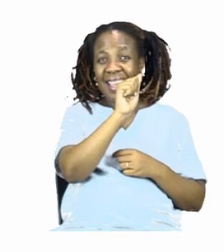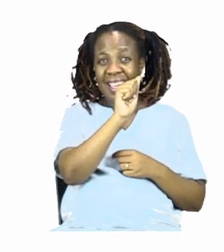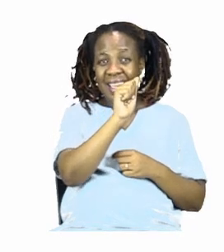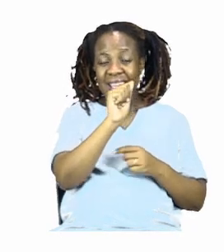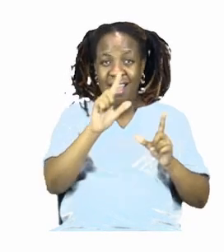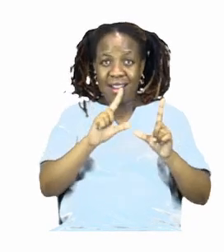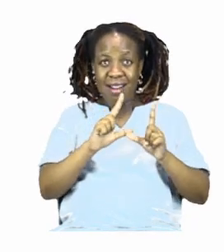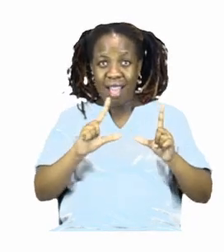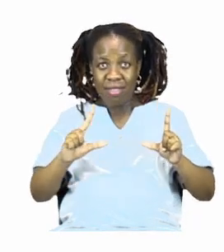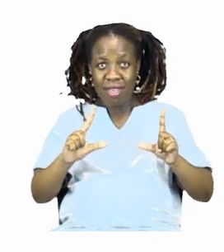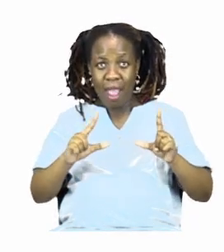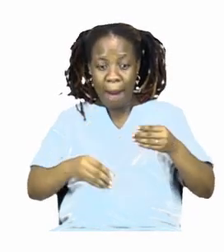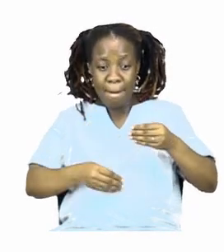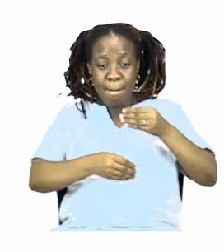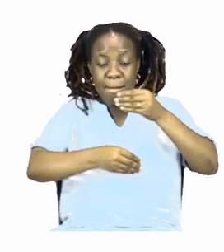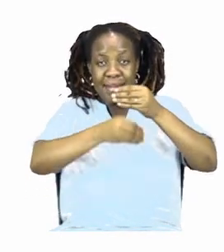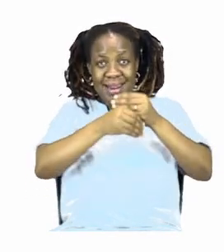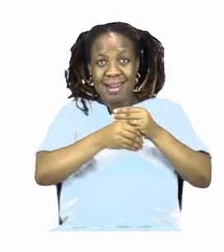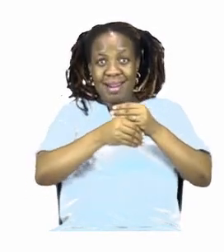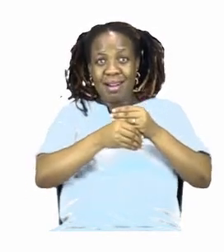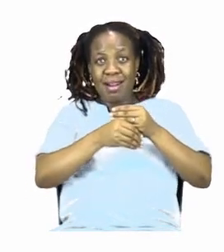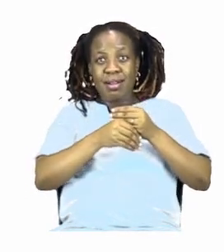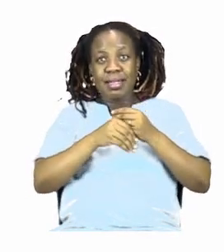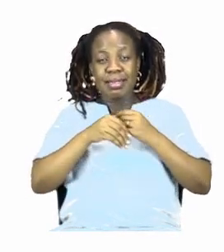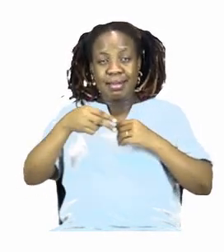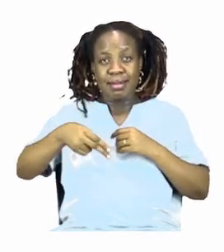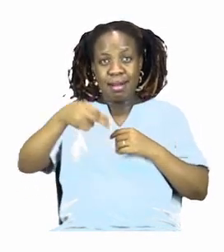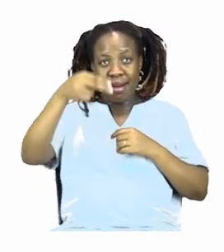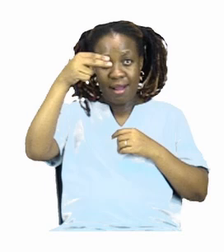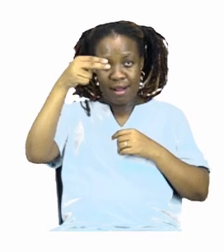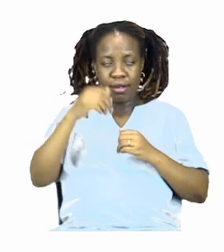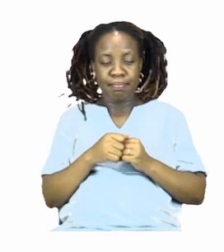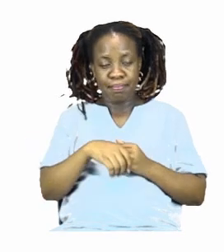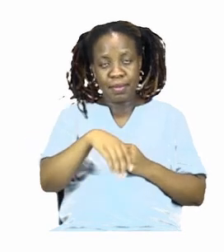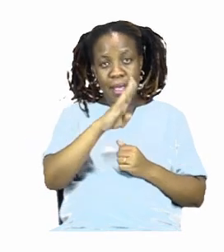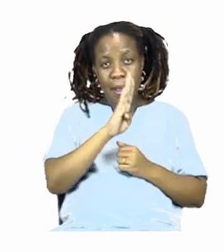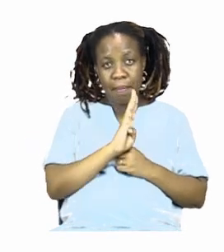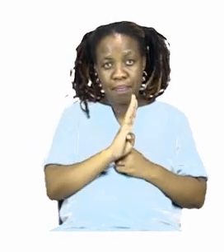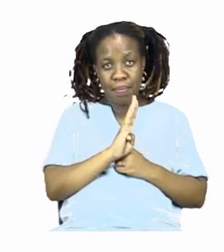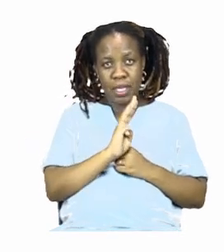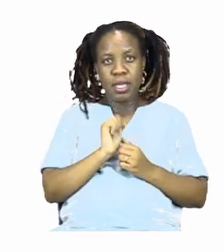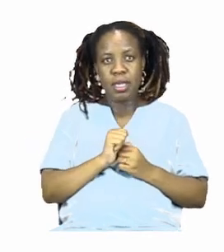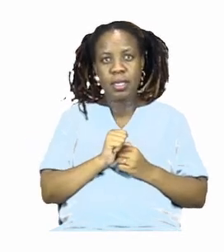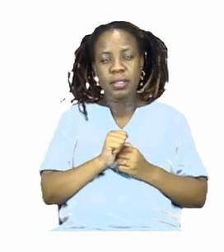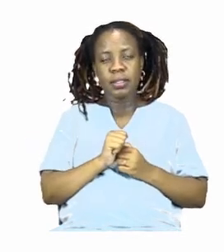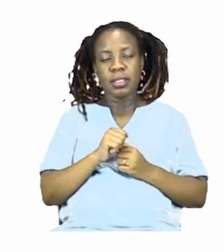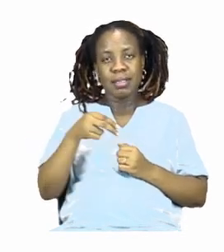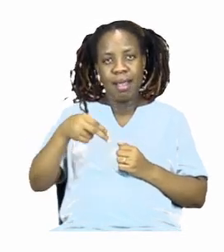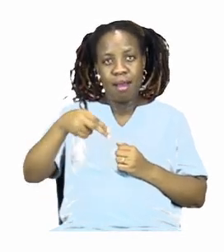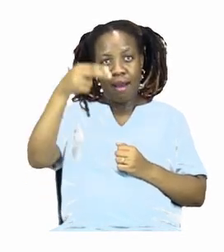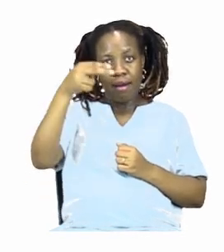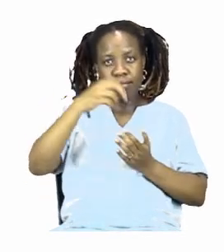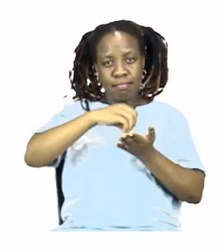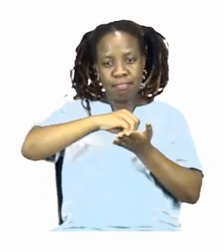height. For B, the height minus the length. For C there,